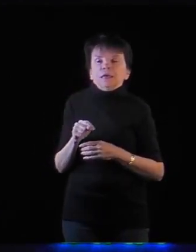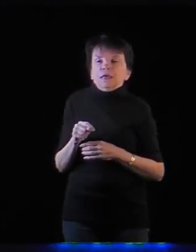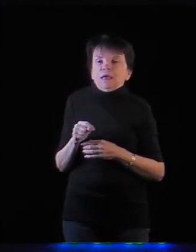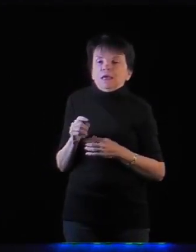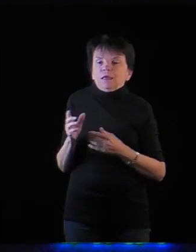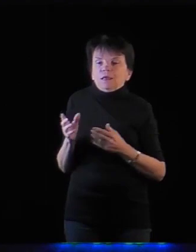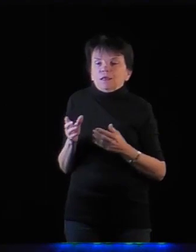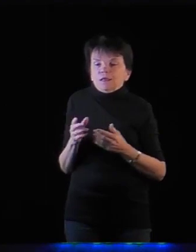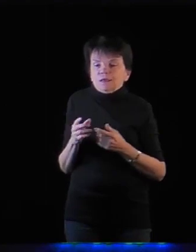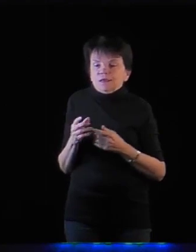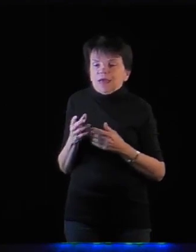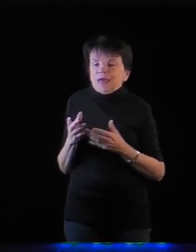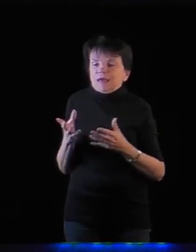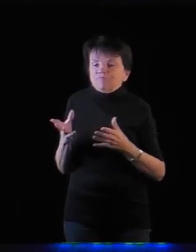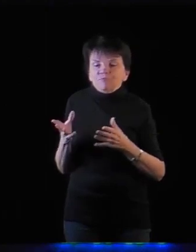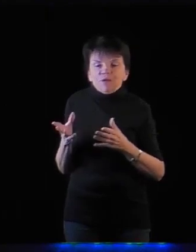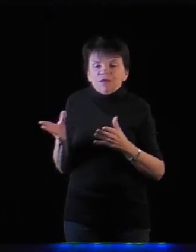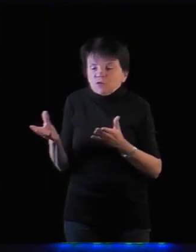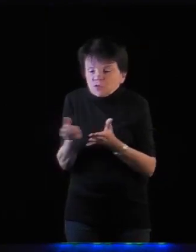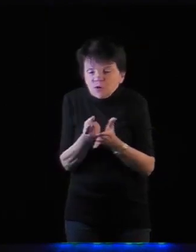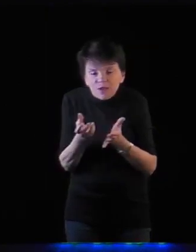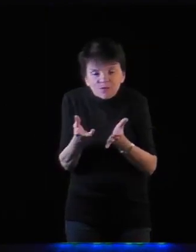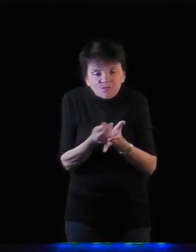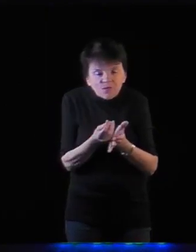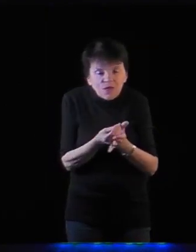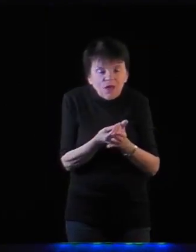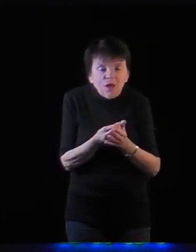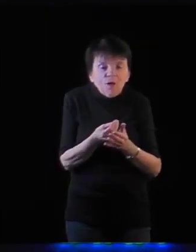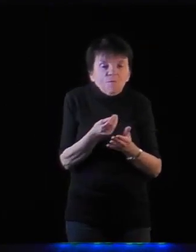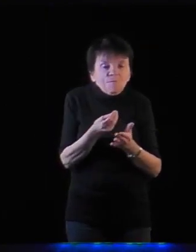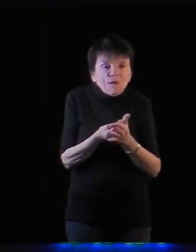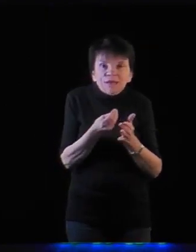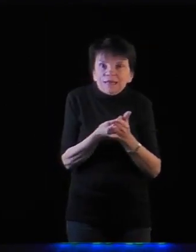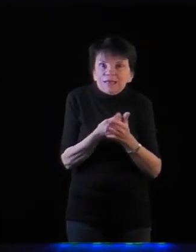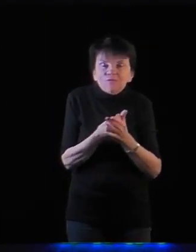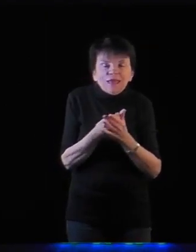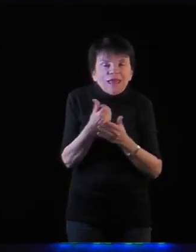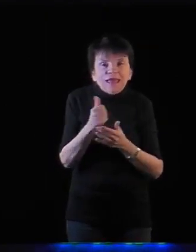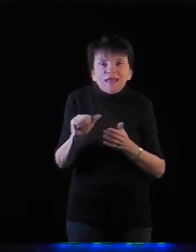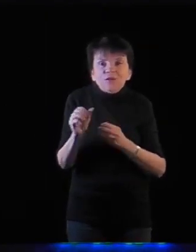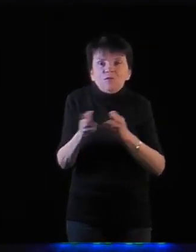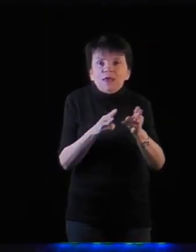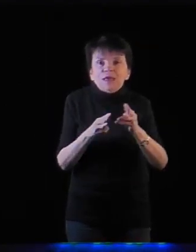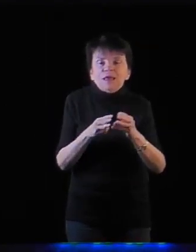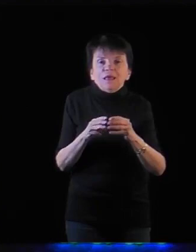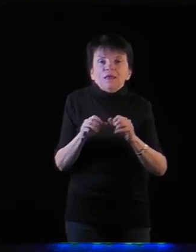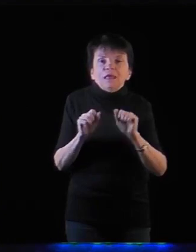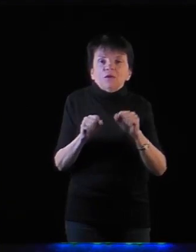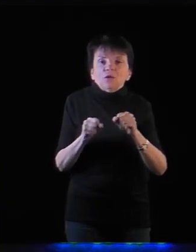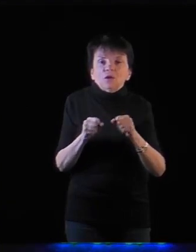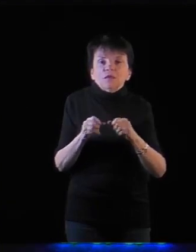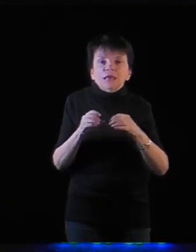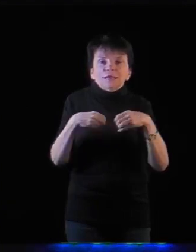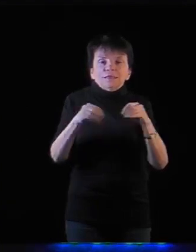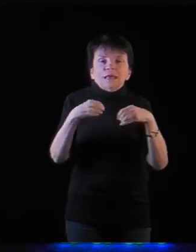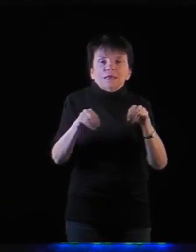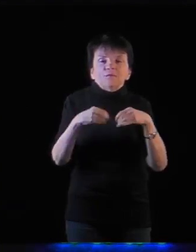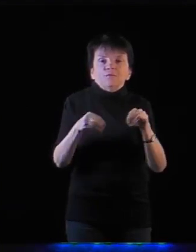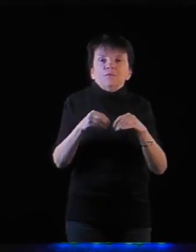through selling scrap metal and candy. Theirs was a hopeless